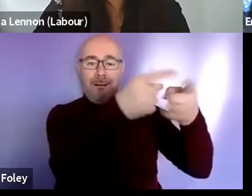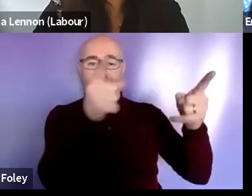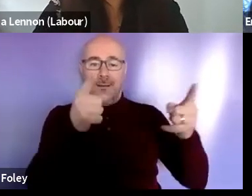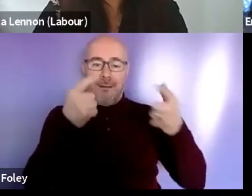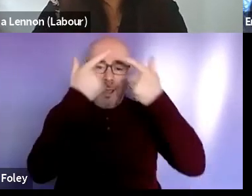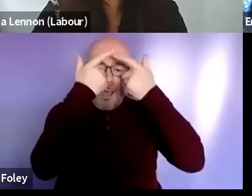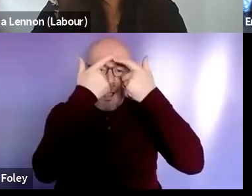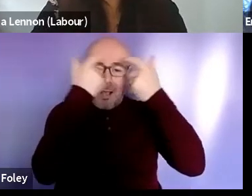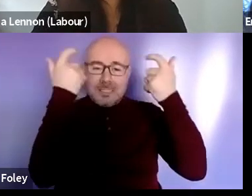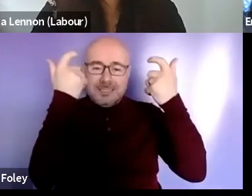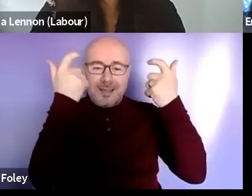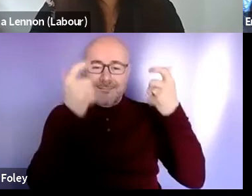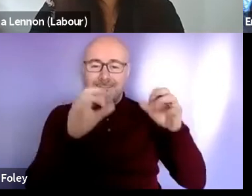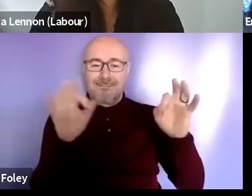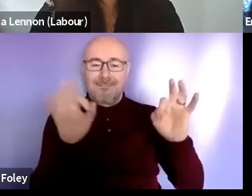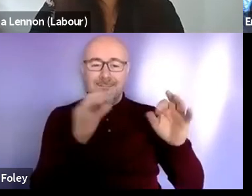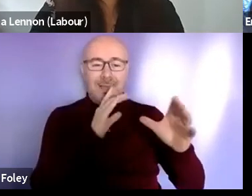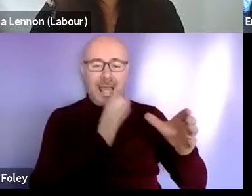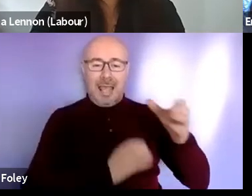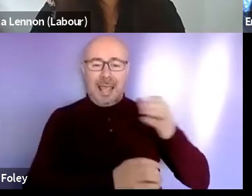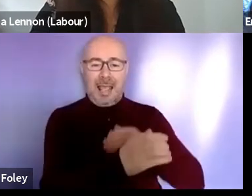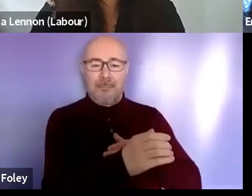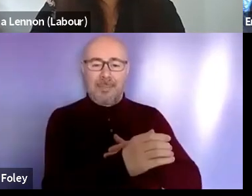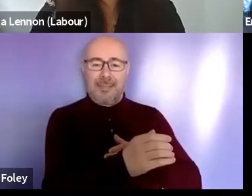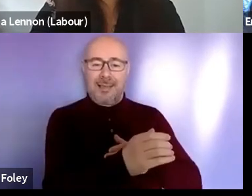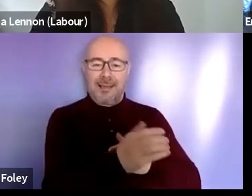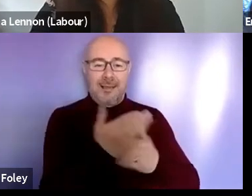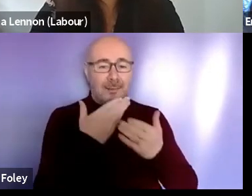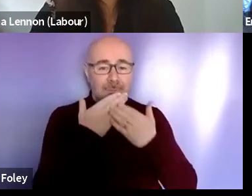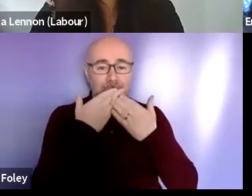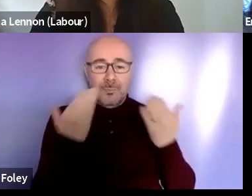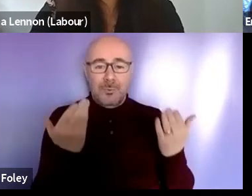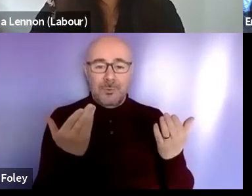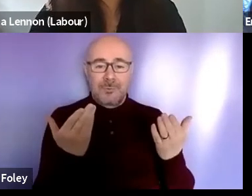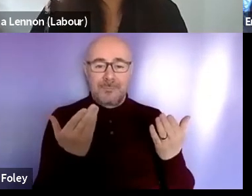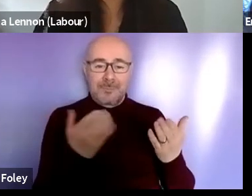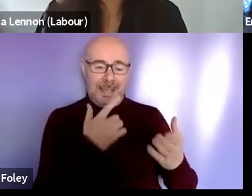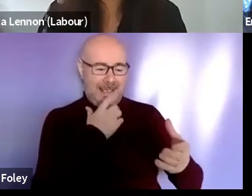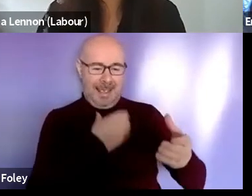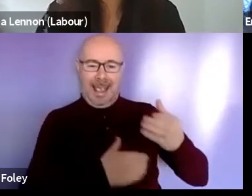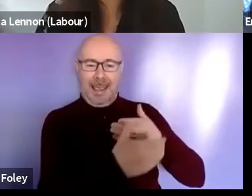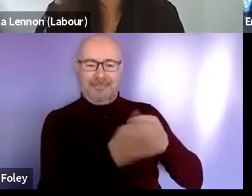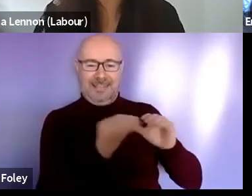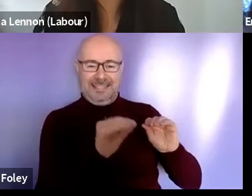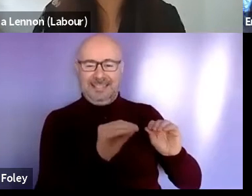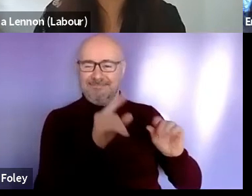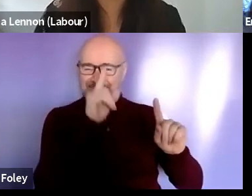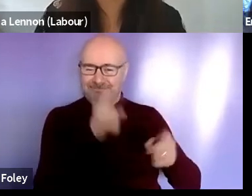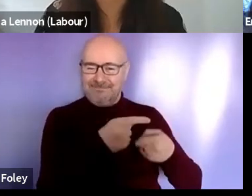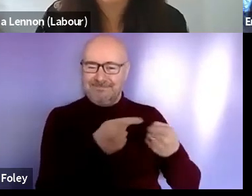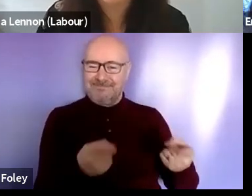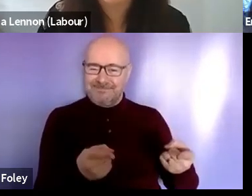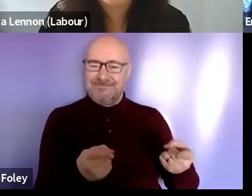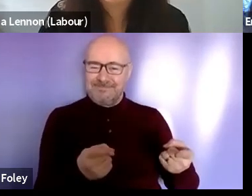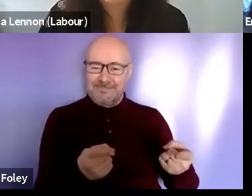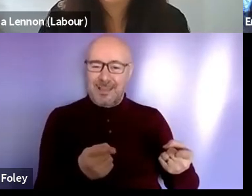empathy. I wish it was easy to teach people empathy. Unfortunately, it isn't. But if elected, it would be a daily part of my work